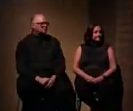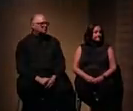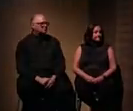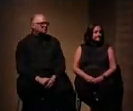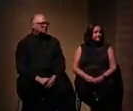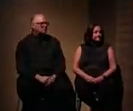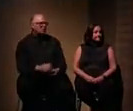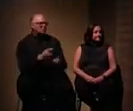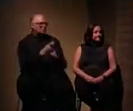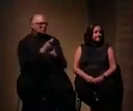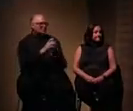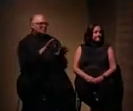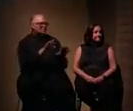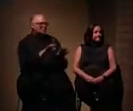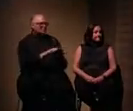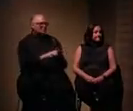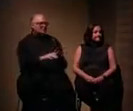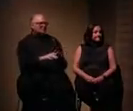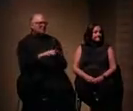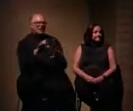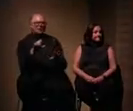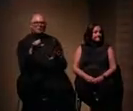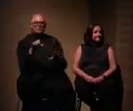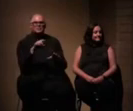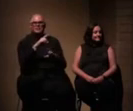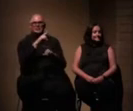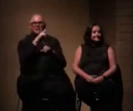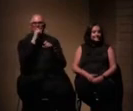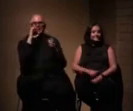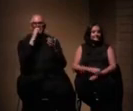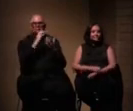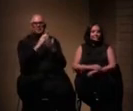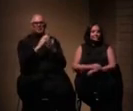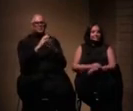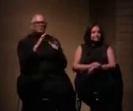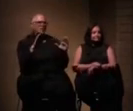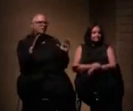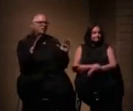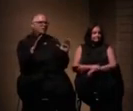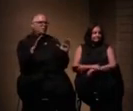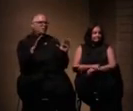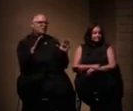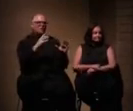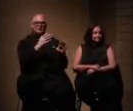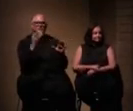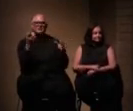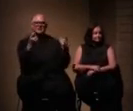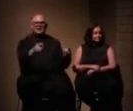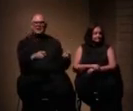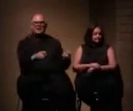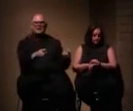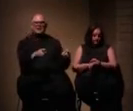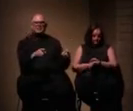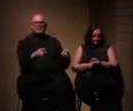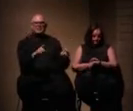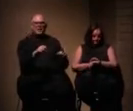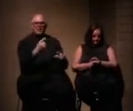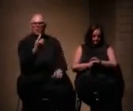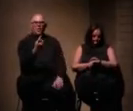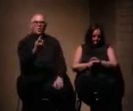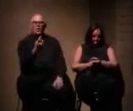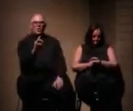That's all right. Never mind. I was the ugly picture. Look, ladies and gentlemen, theater does not happen in a vacuum. Many